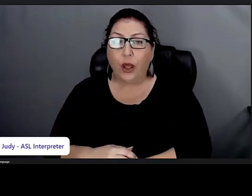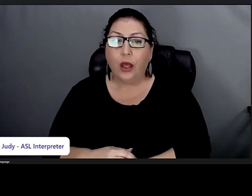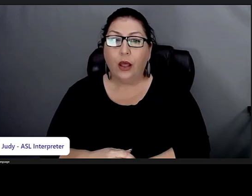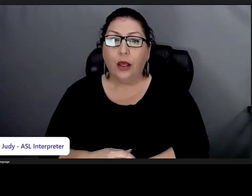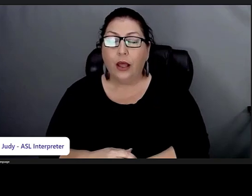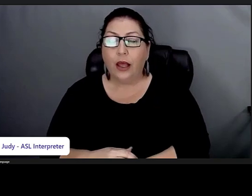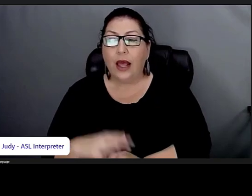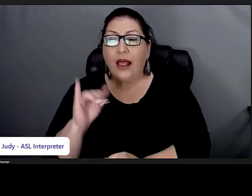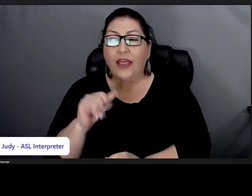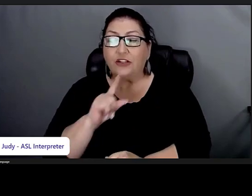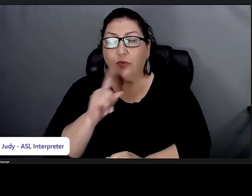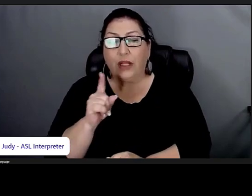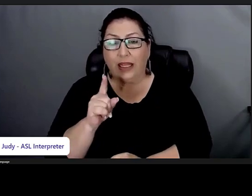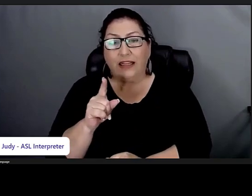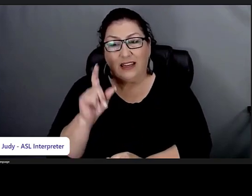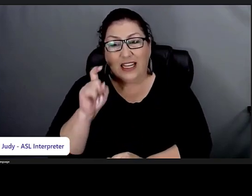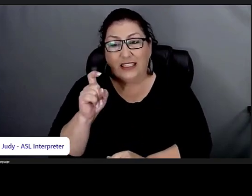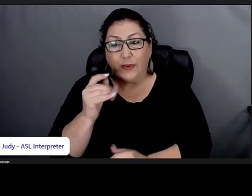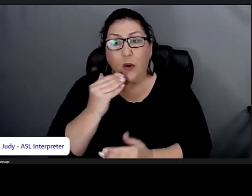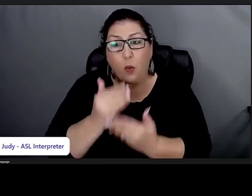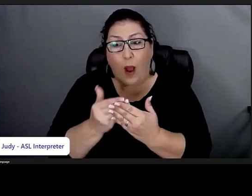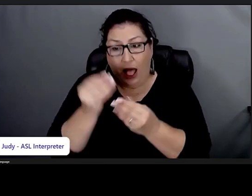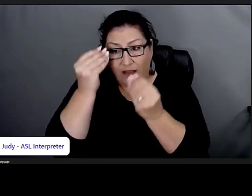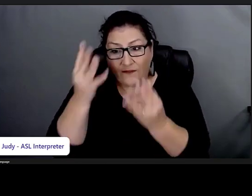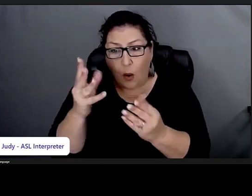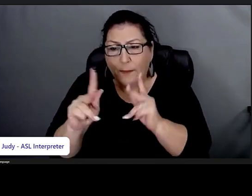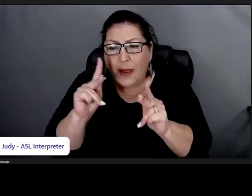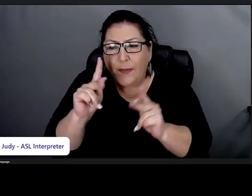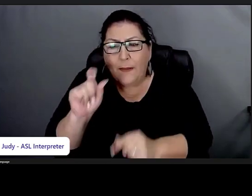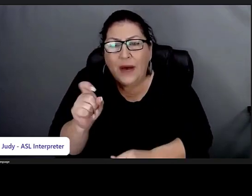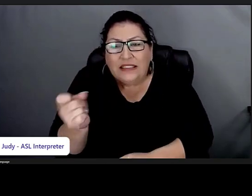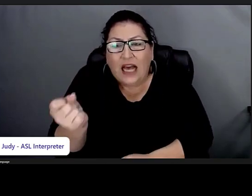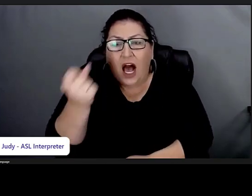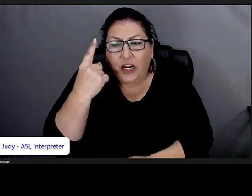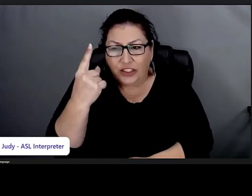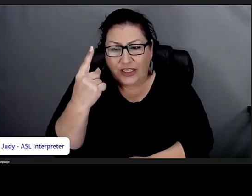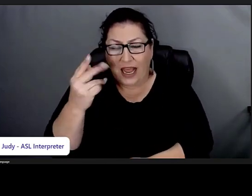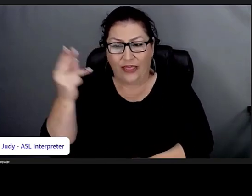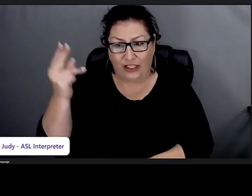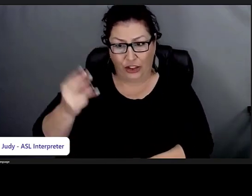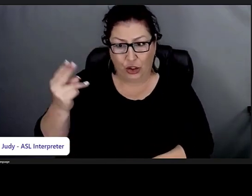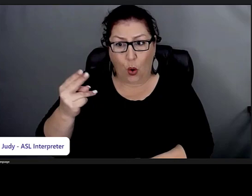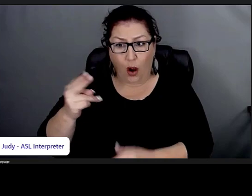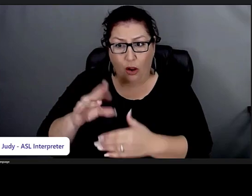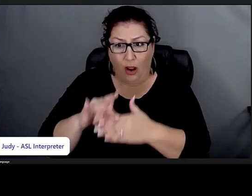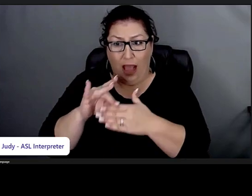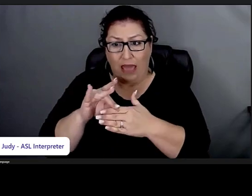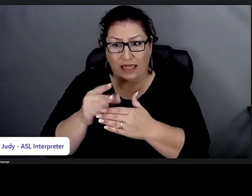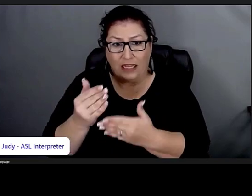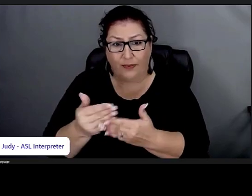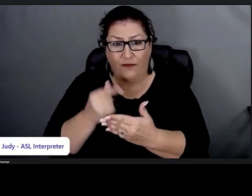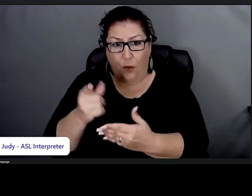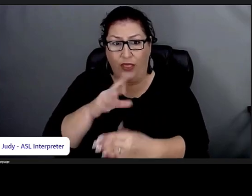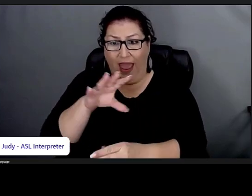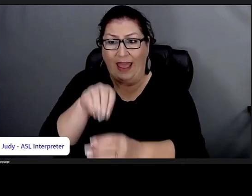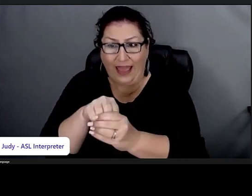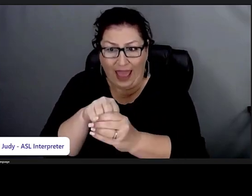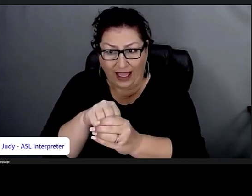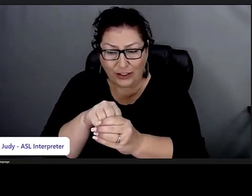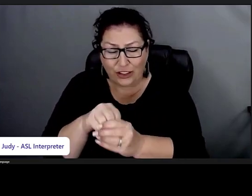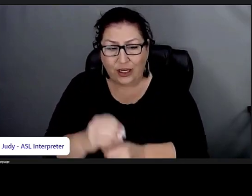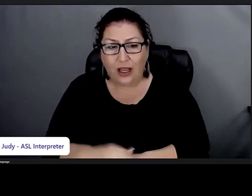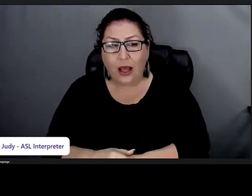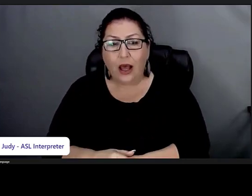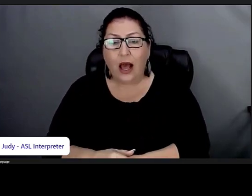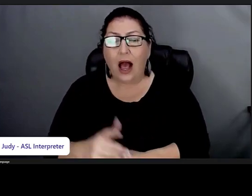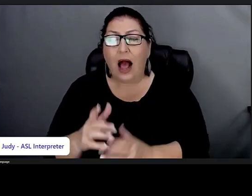be well informed. People must understand the historical context before engaging. Much of the